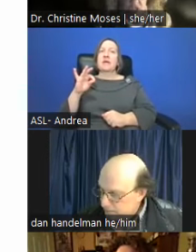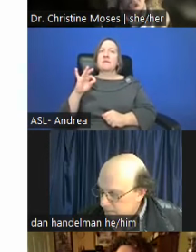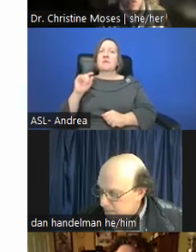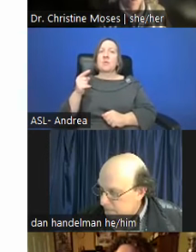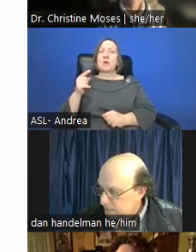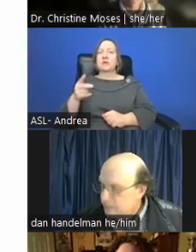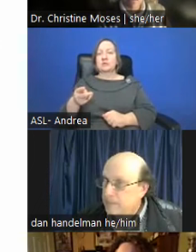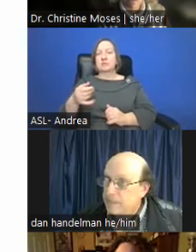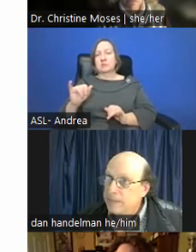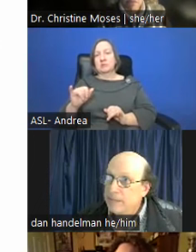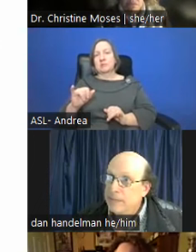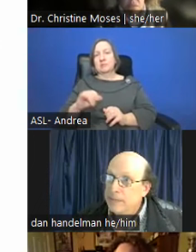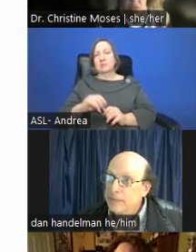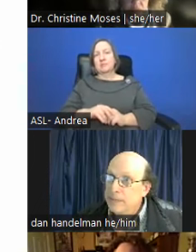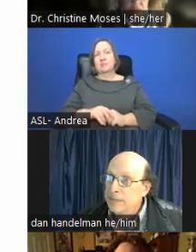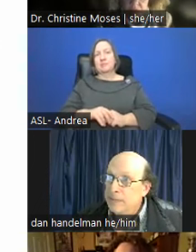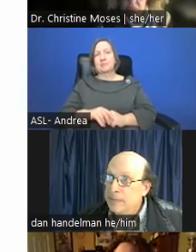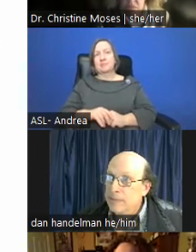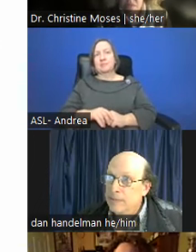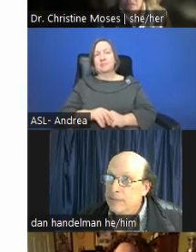F1 and 2.